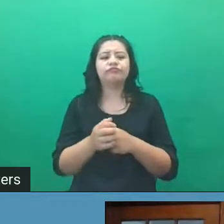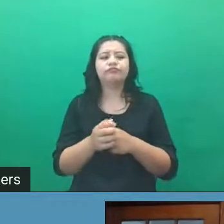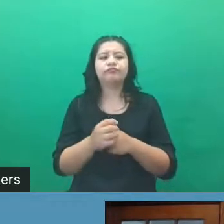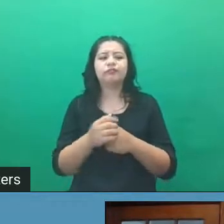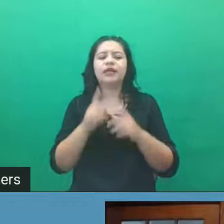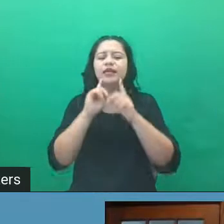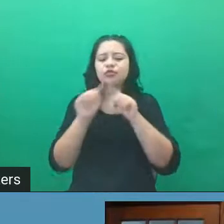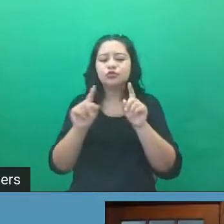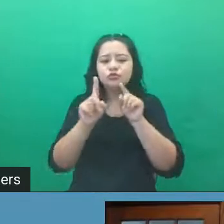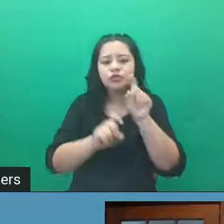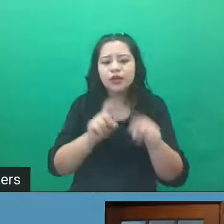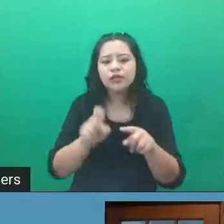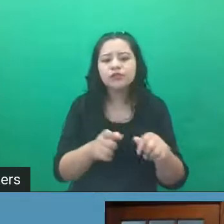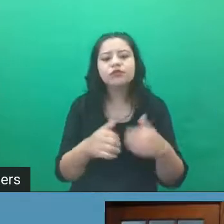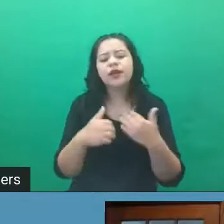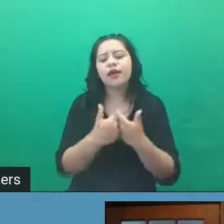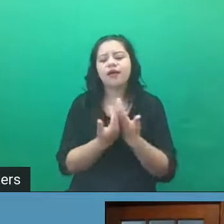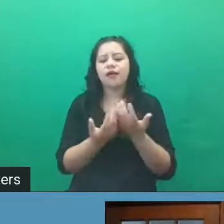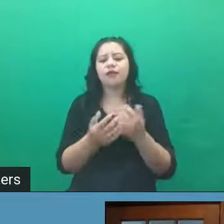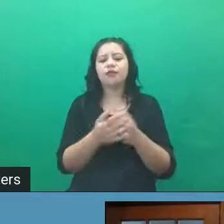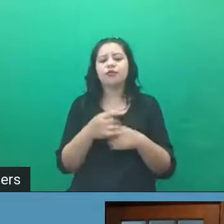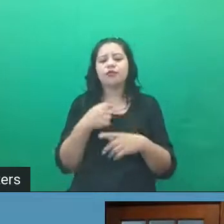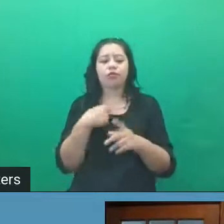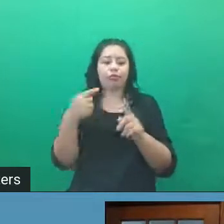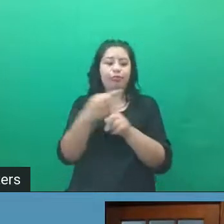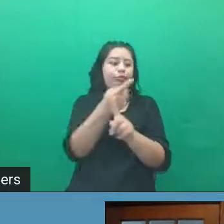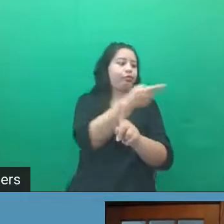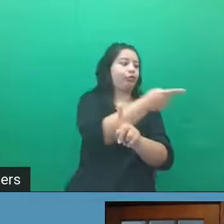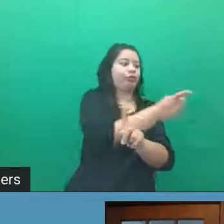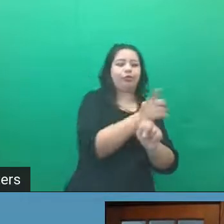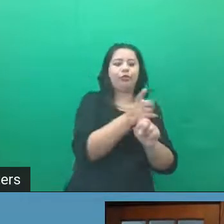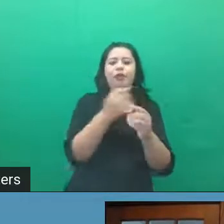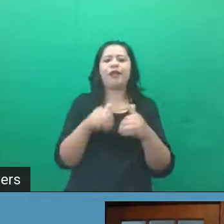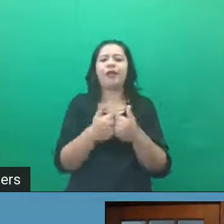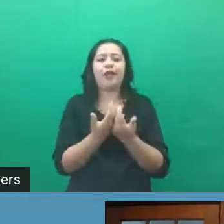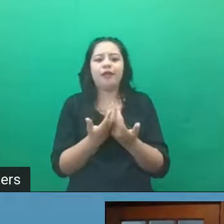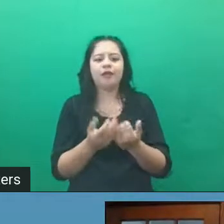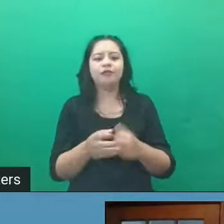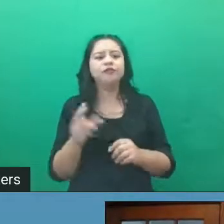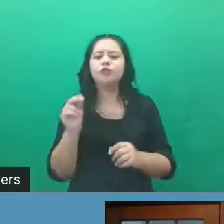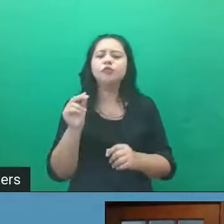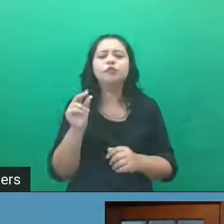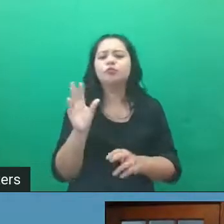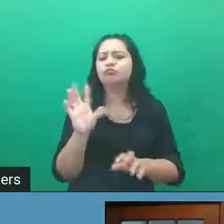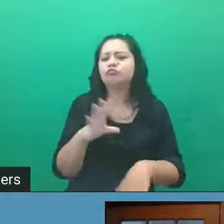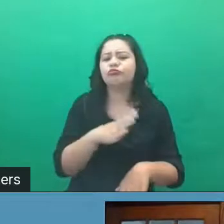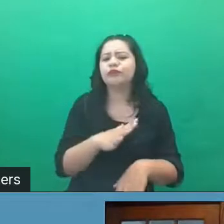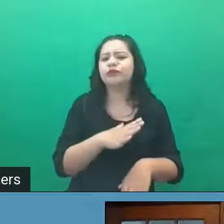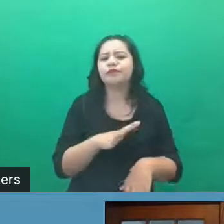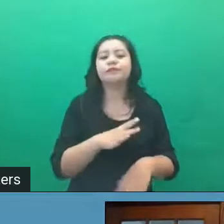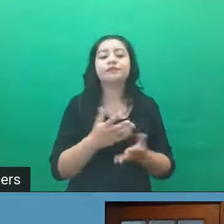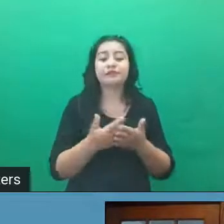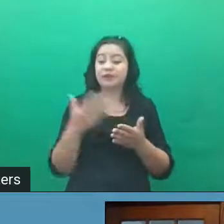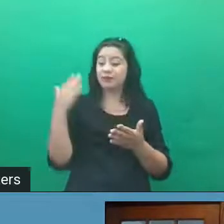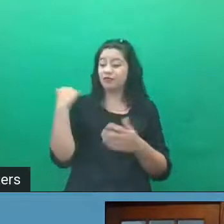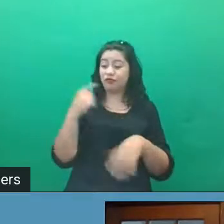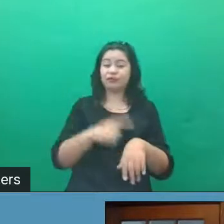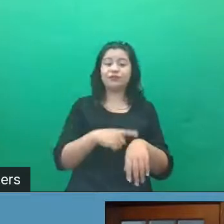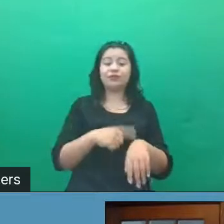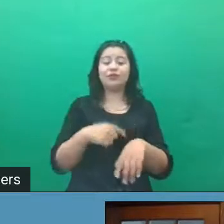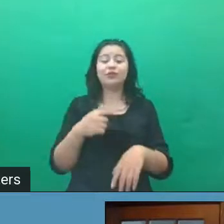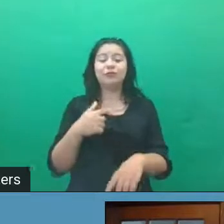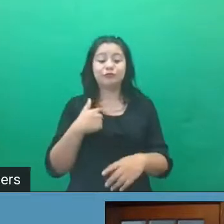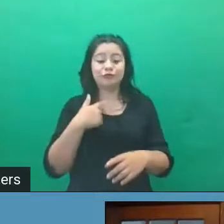questions building on that? Or am I throwing you a curveball? No, not at all. Not at all. In the before times when I was